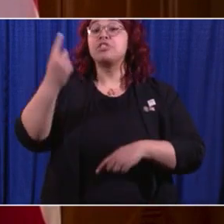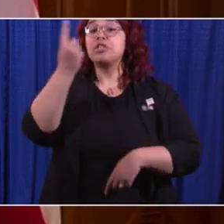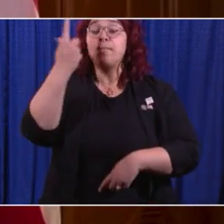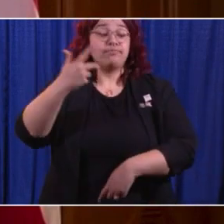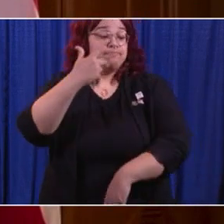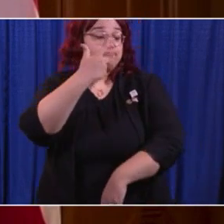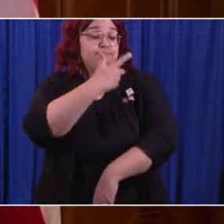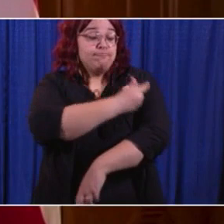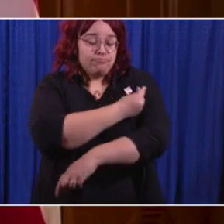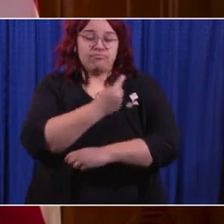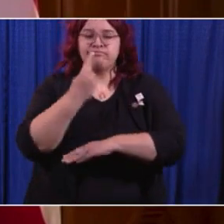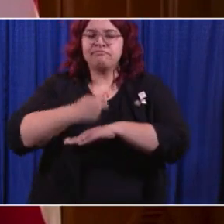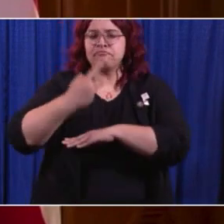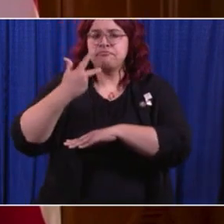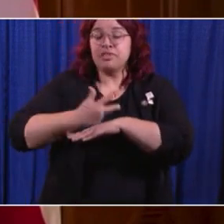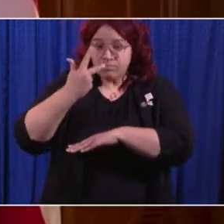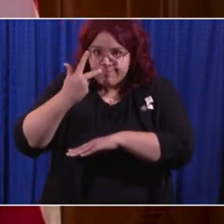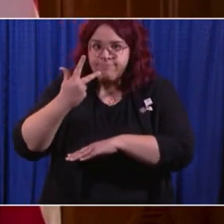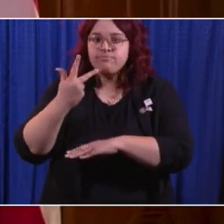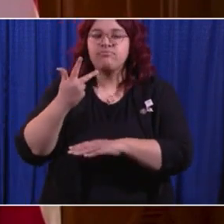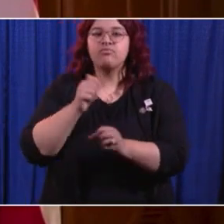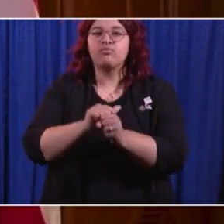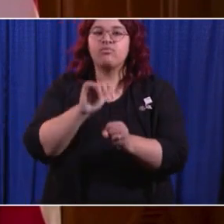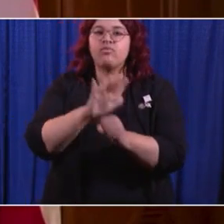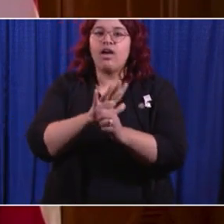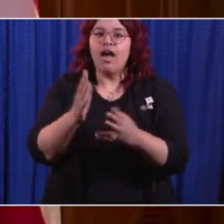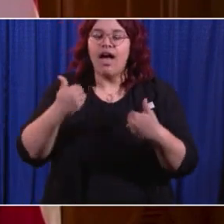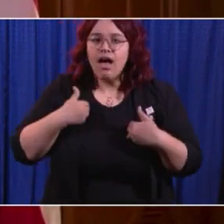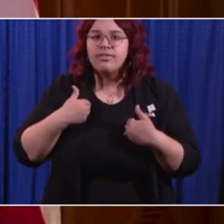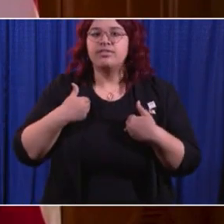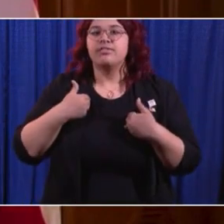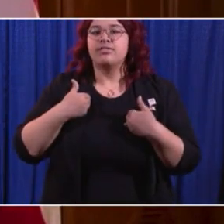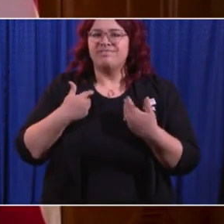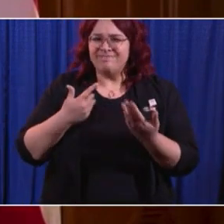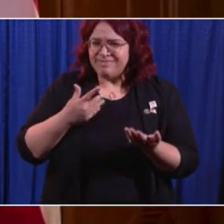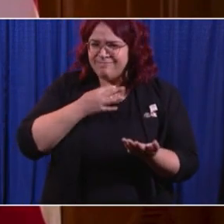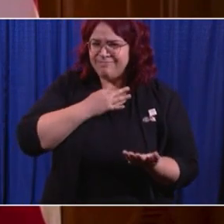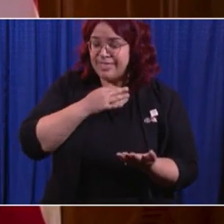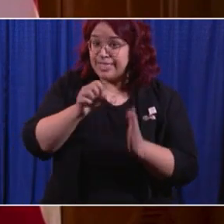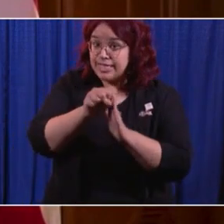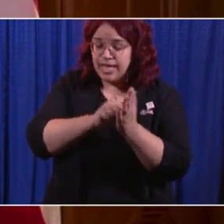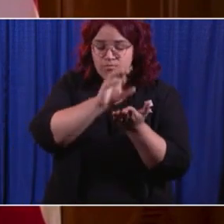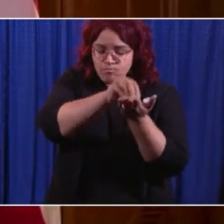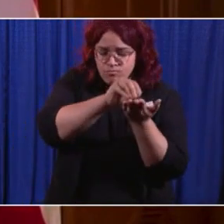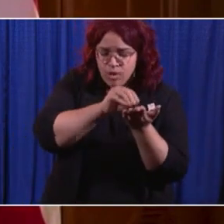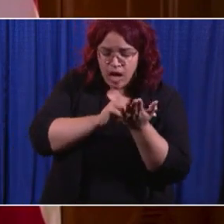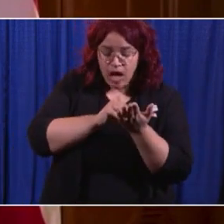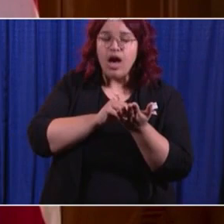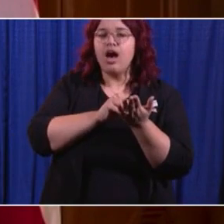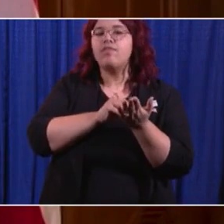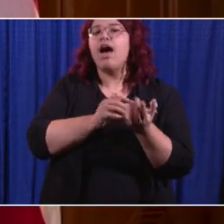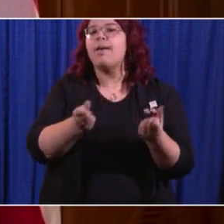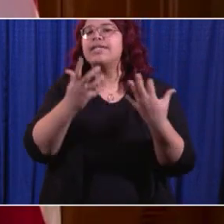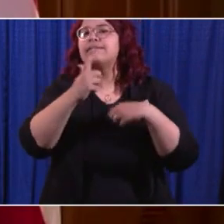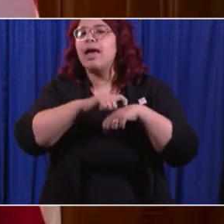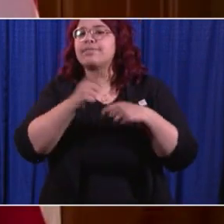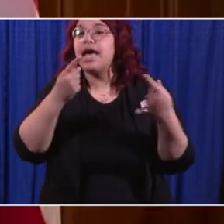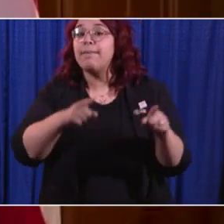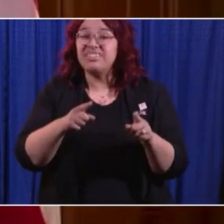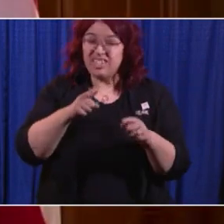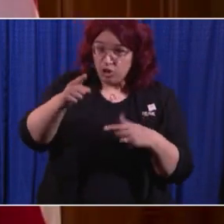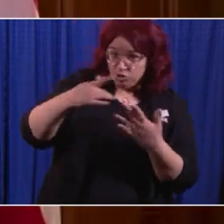days later. Is the state tracking that, and how often does this happen? And what are your concerns about that? Dr.